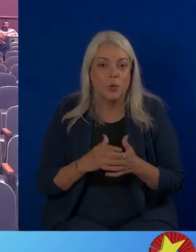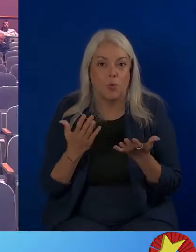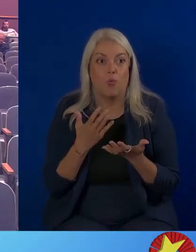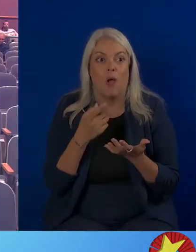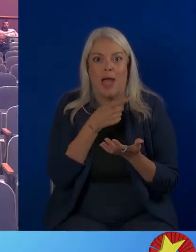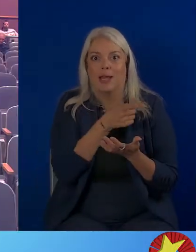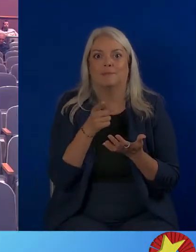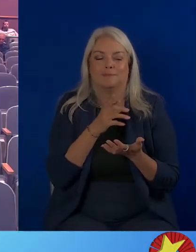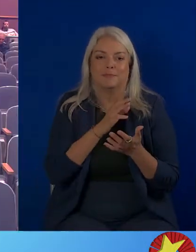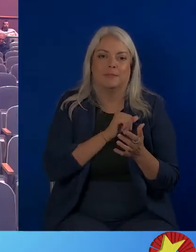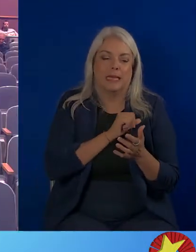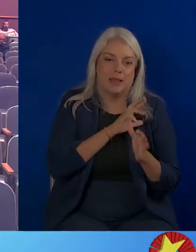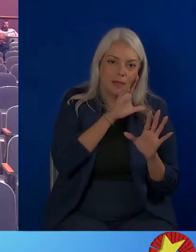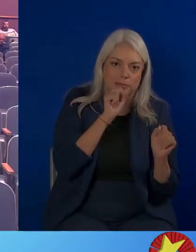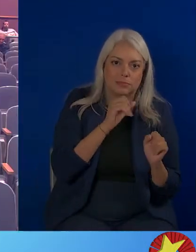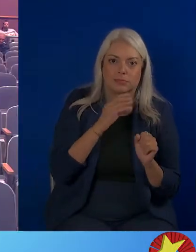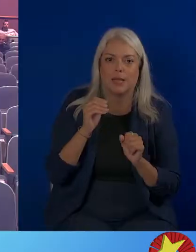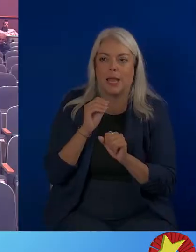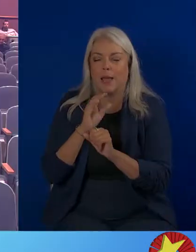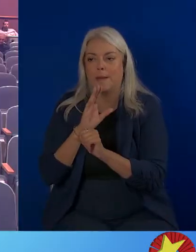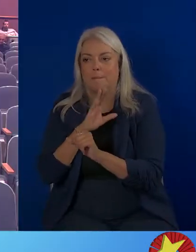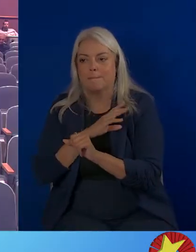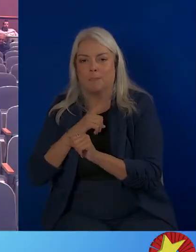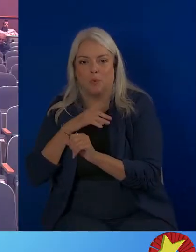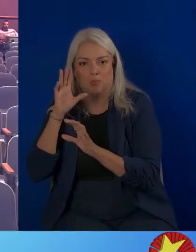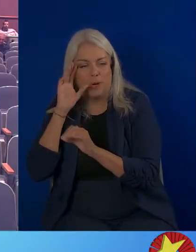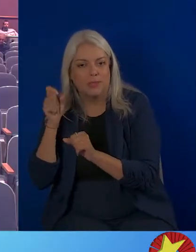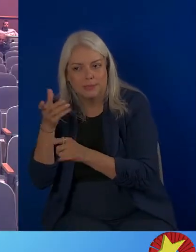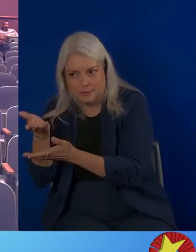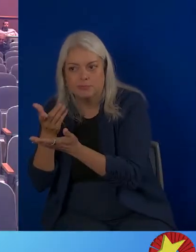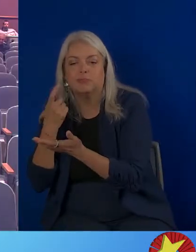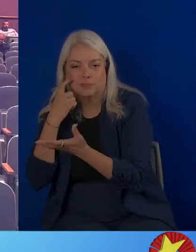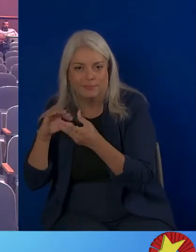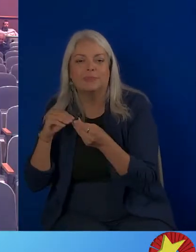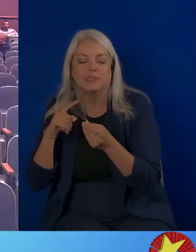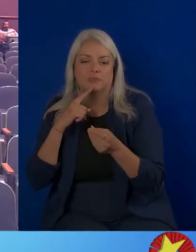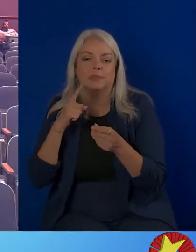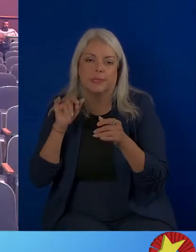is consistent with open meeting law.